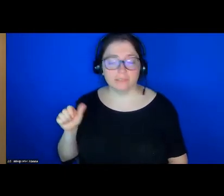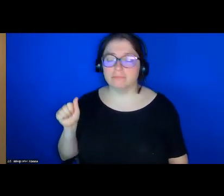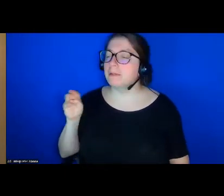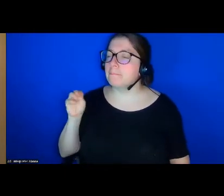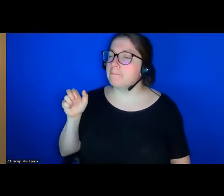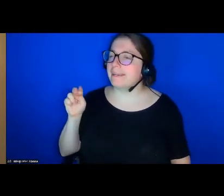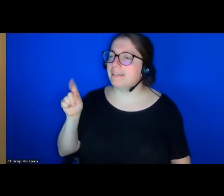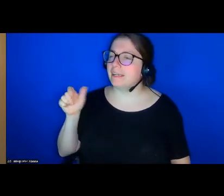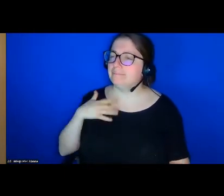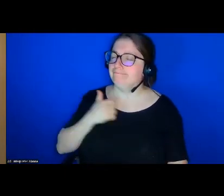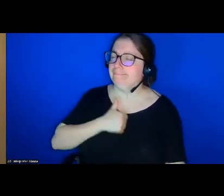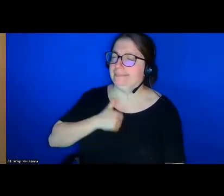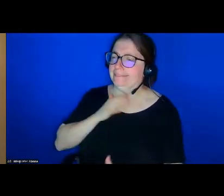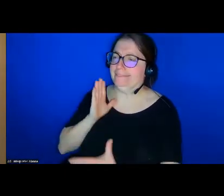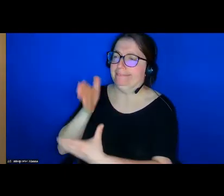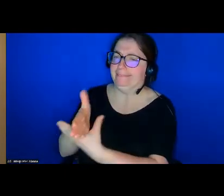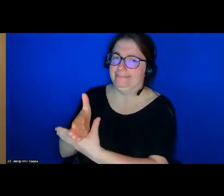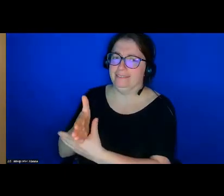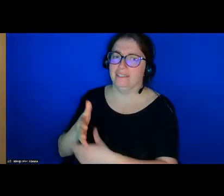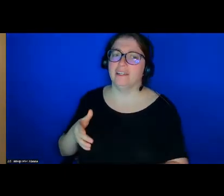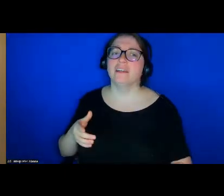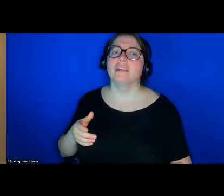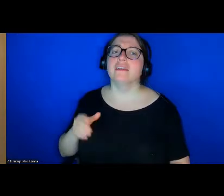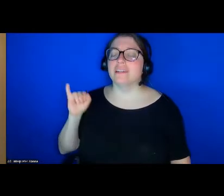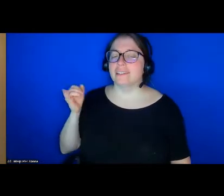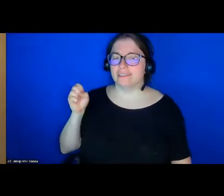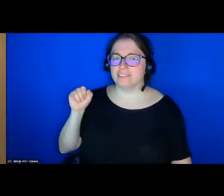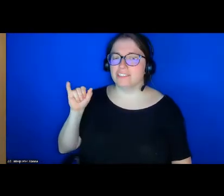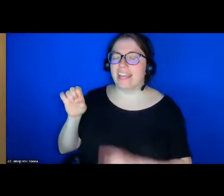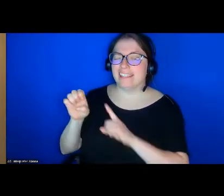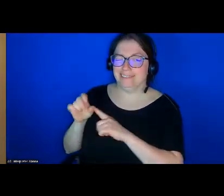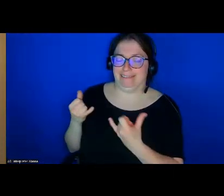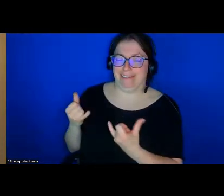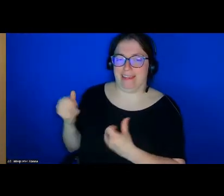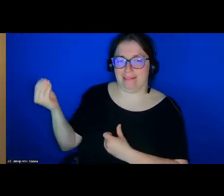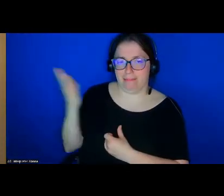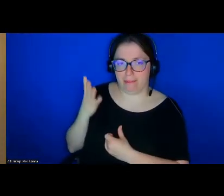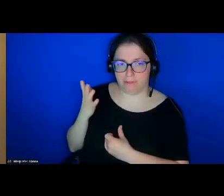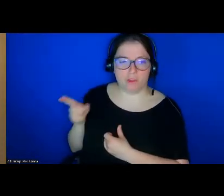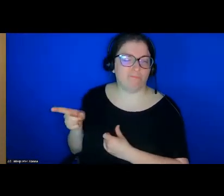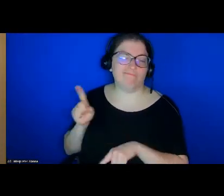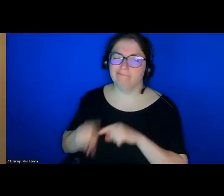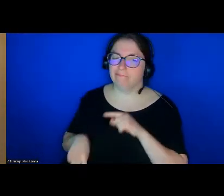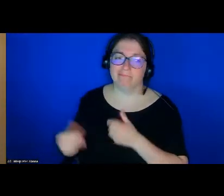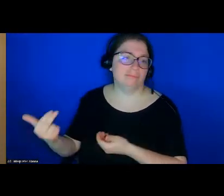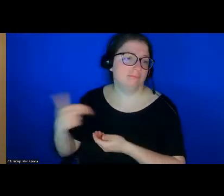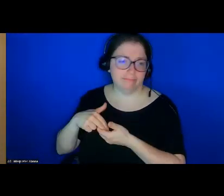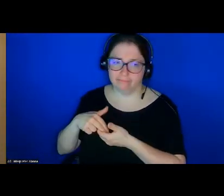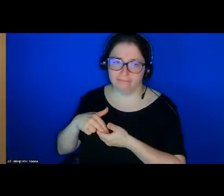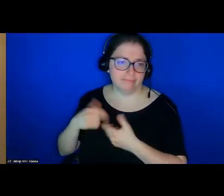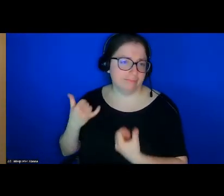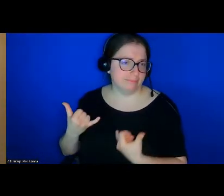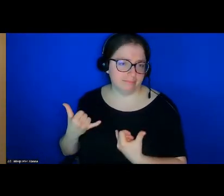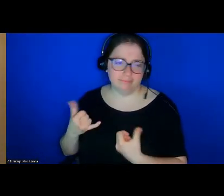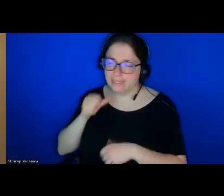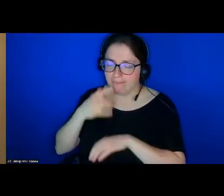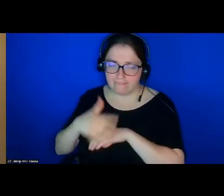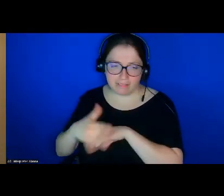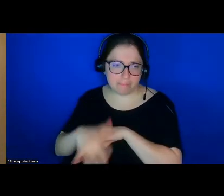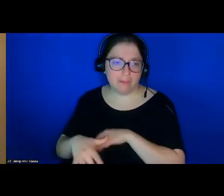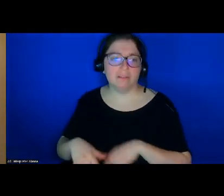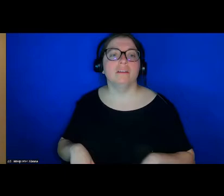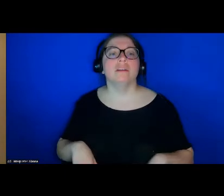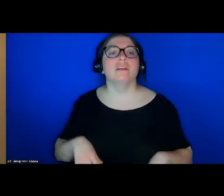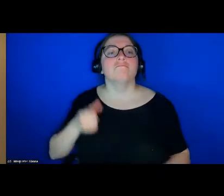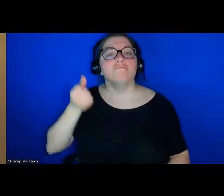want to interrupt Zoyla we heard from Jesse today that uh they would not be available um but I do think